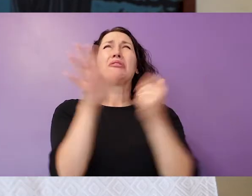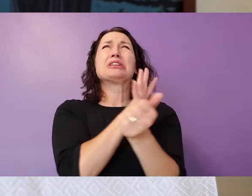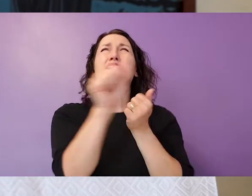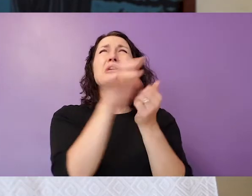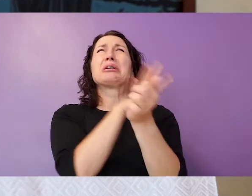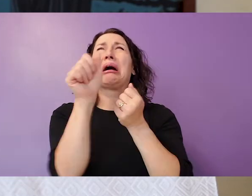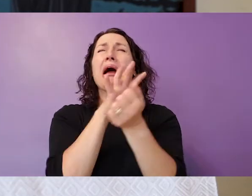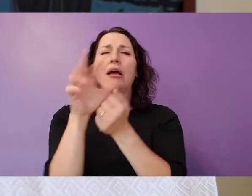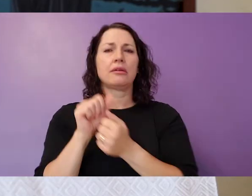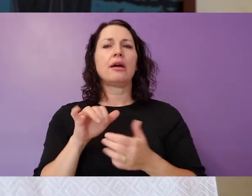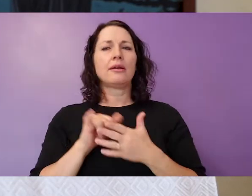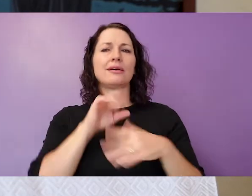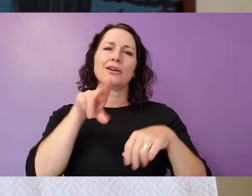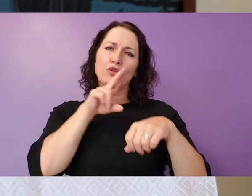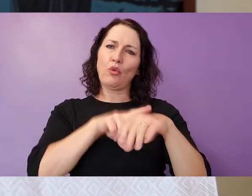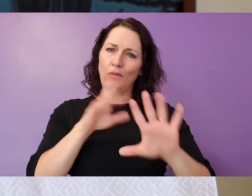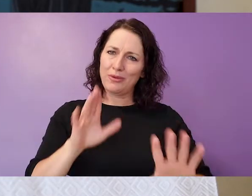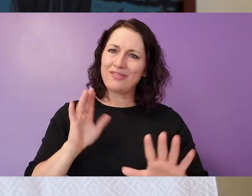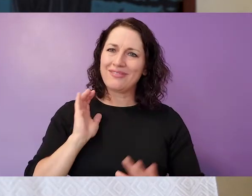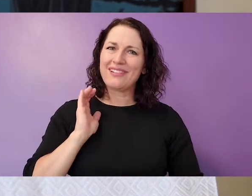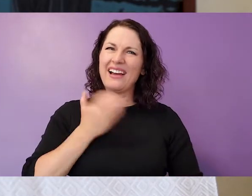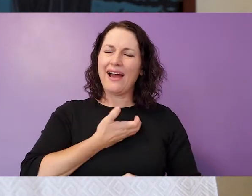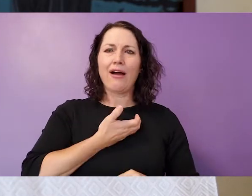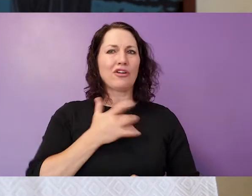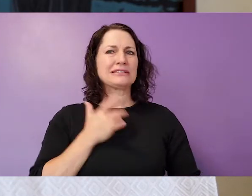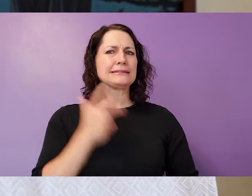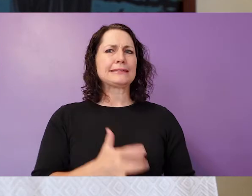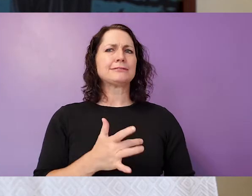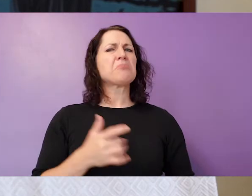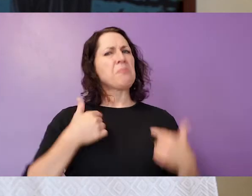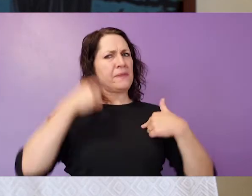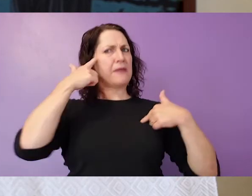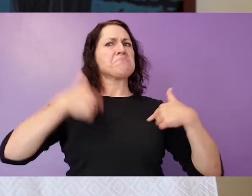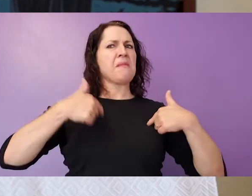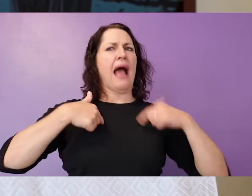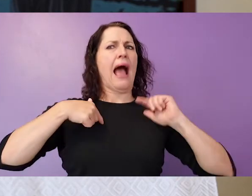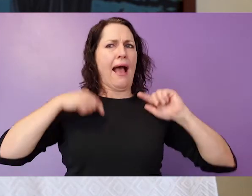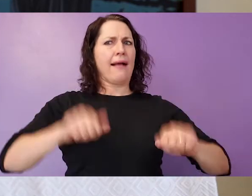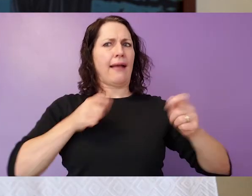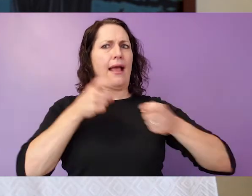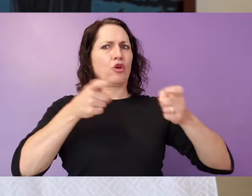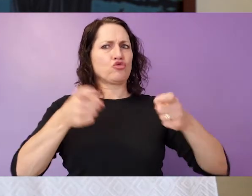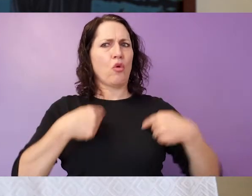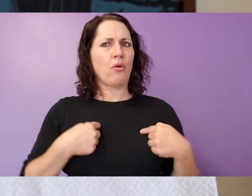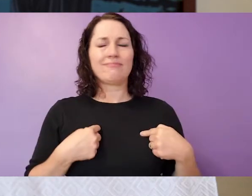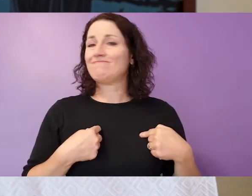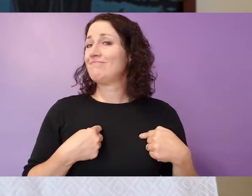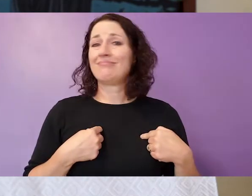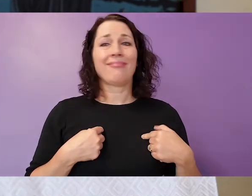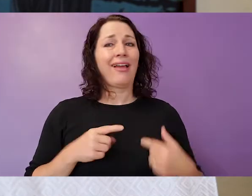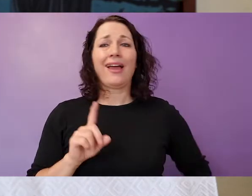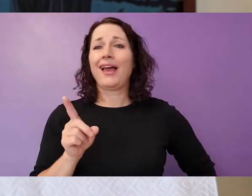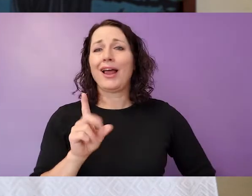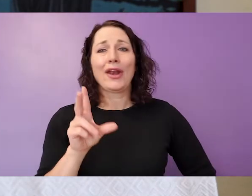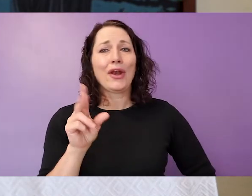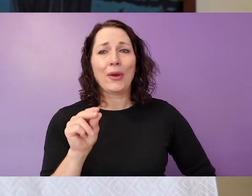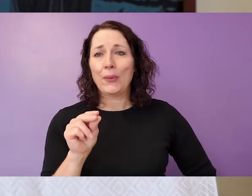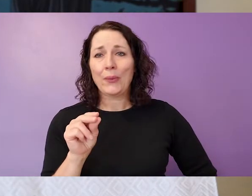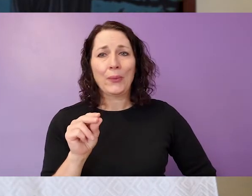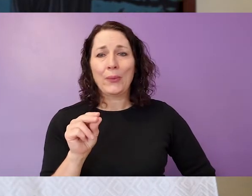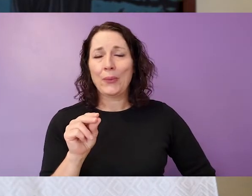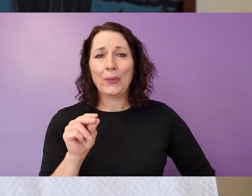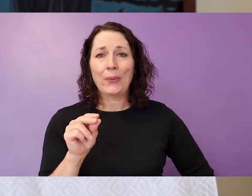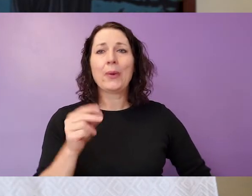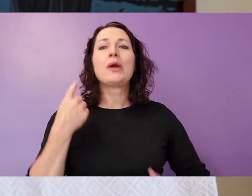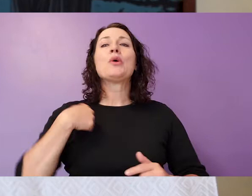so natural to us. It's so natural to our sense that we really are in control. No, we